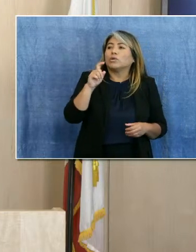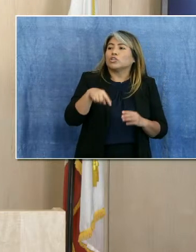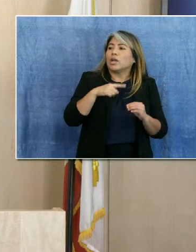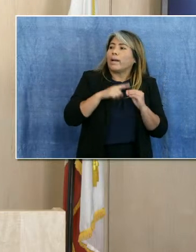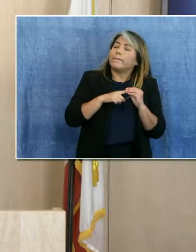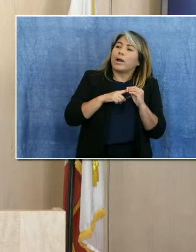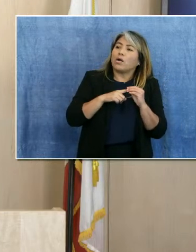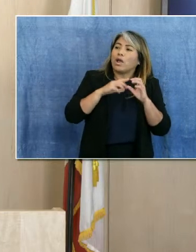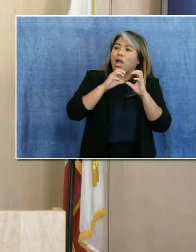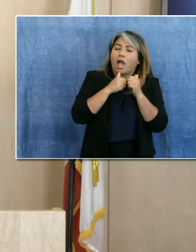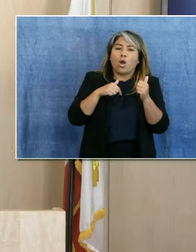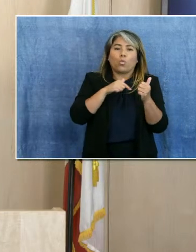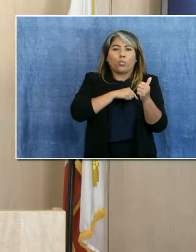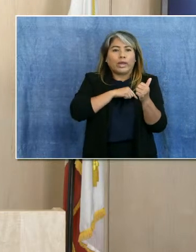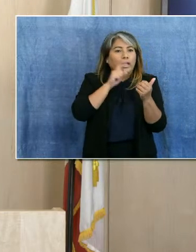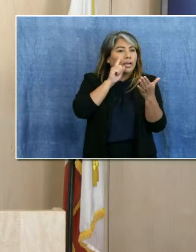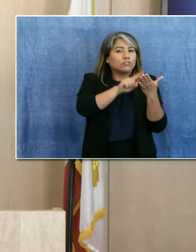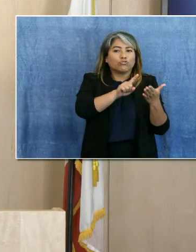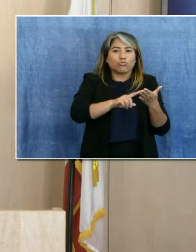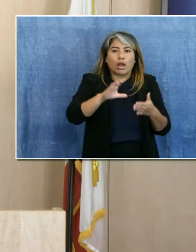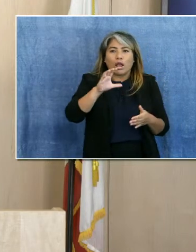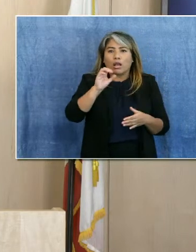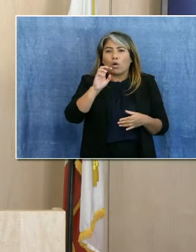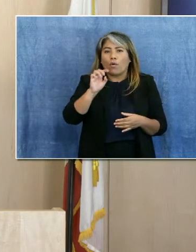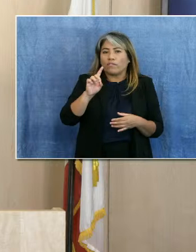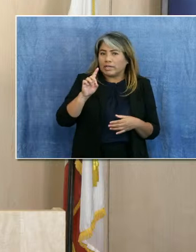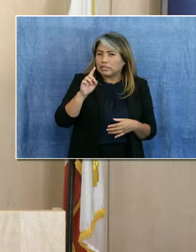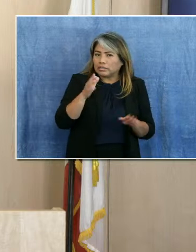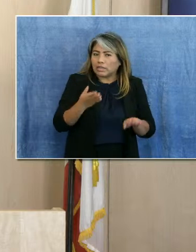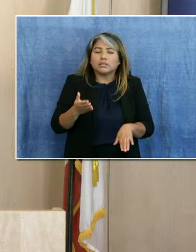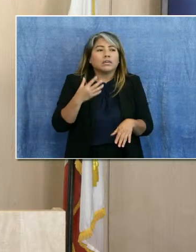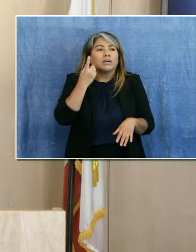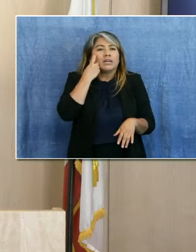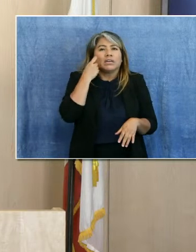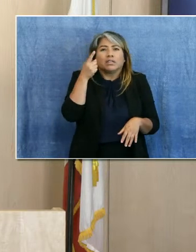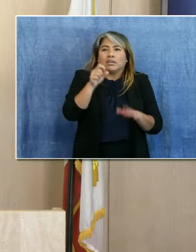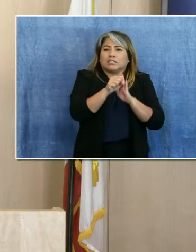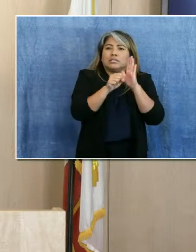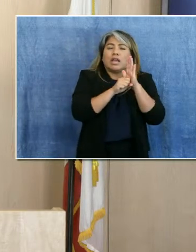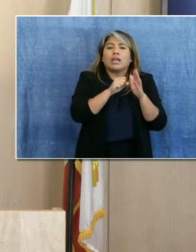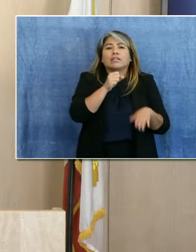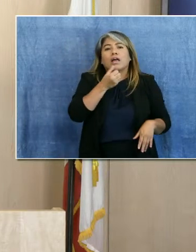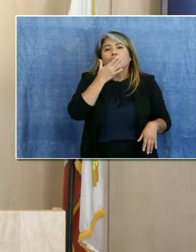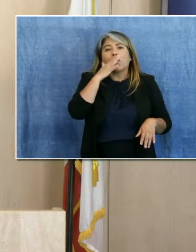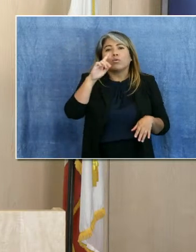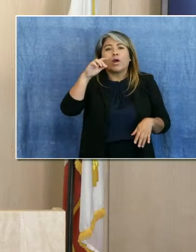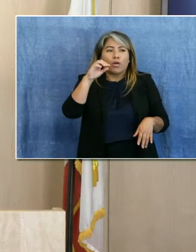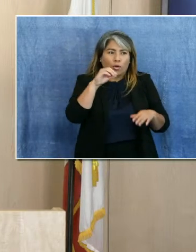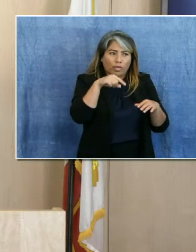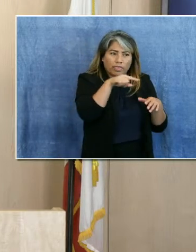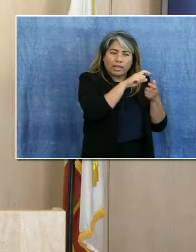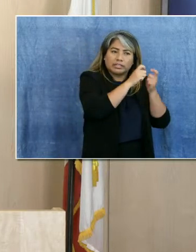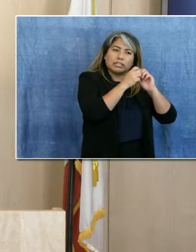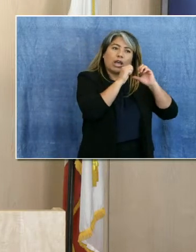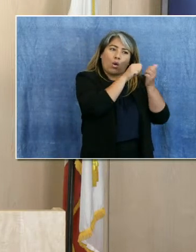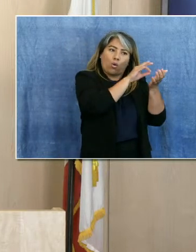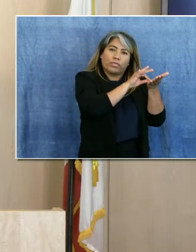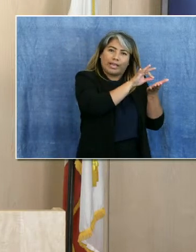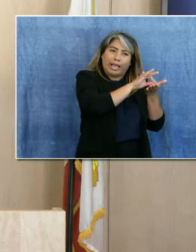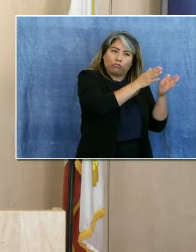we track COVID deaths. Recently, other states like Colorado have actually changed the way they count deaths. They